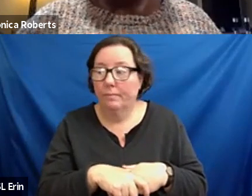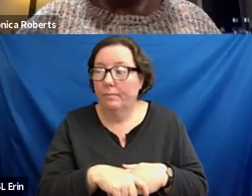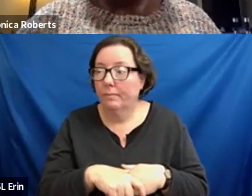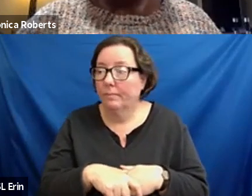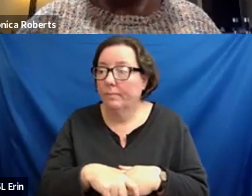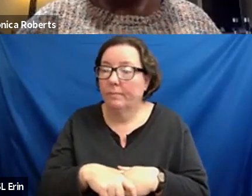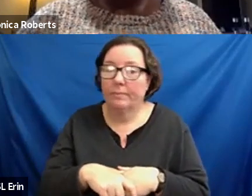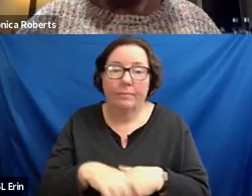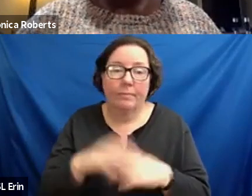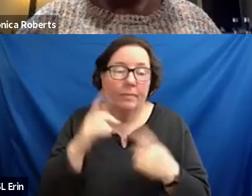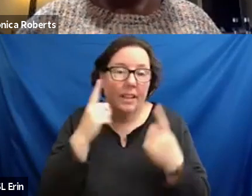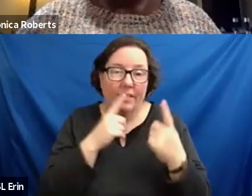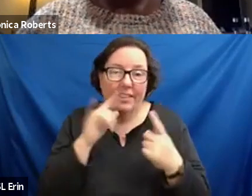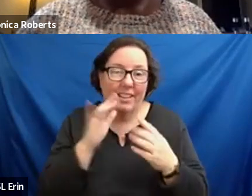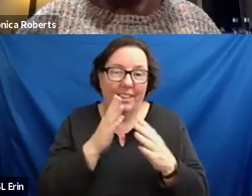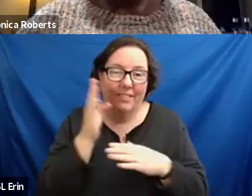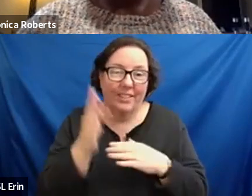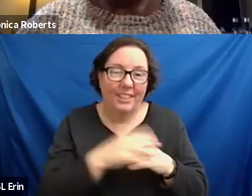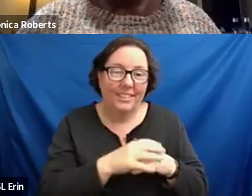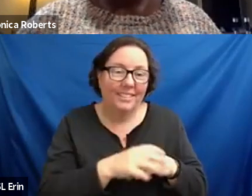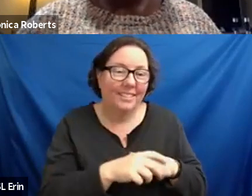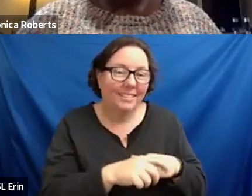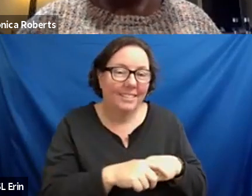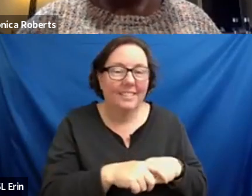I haven't thought that far ahead.